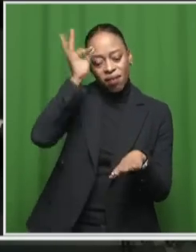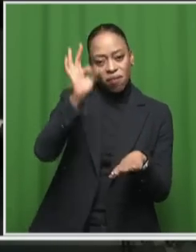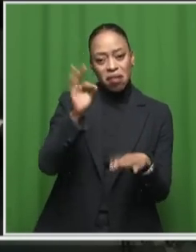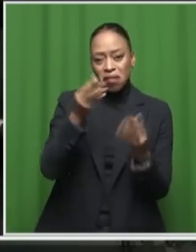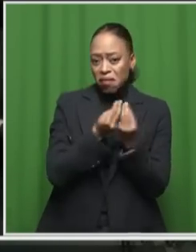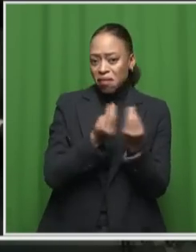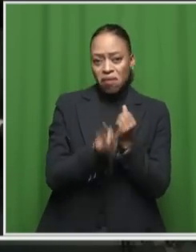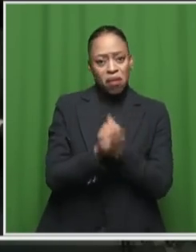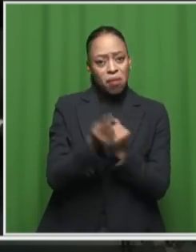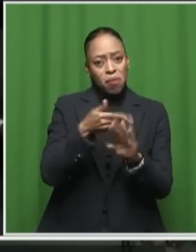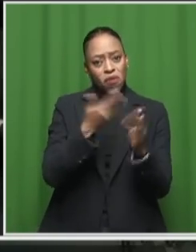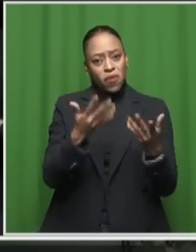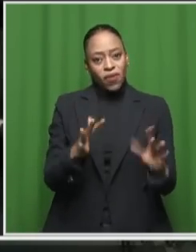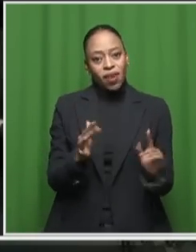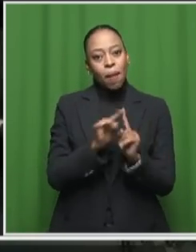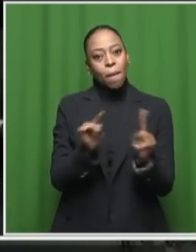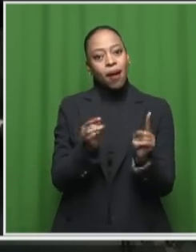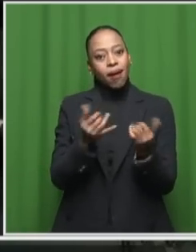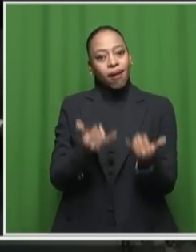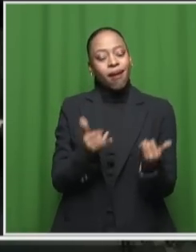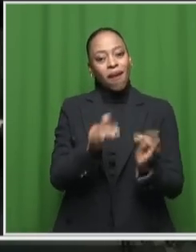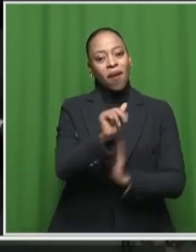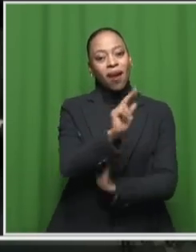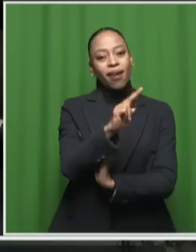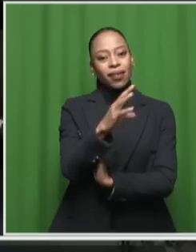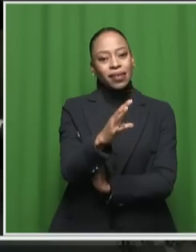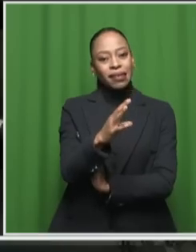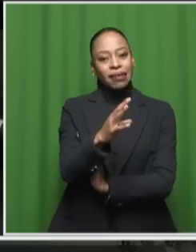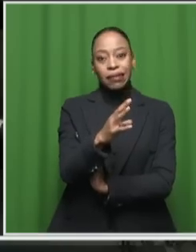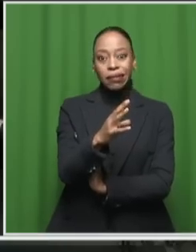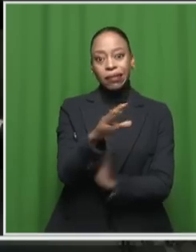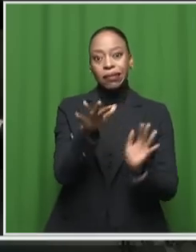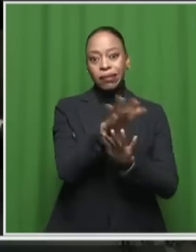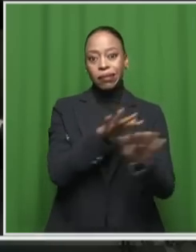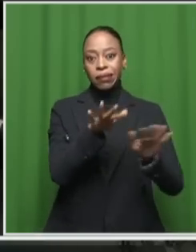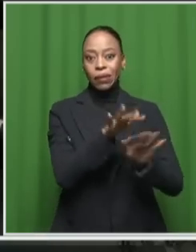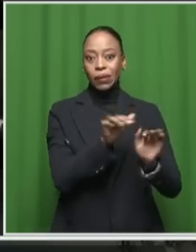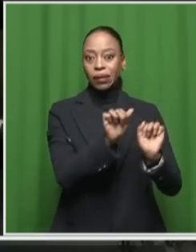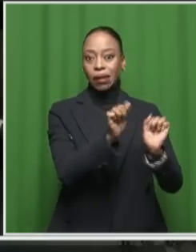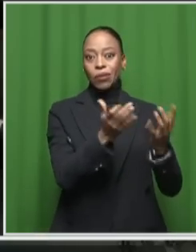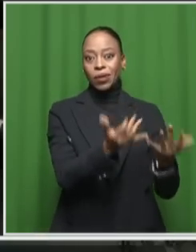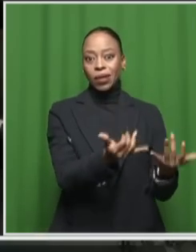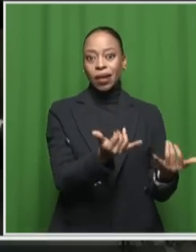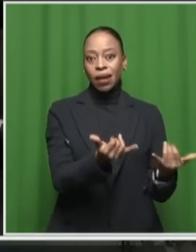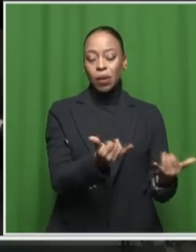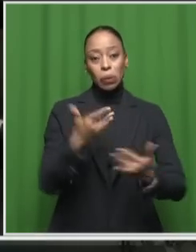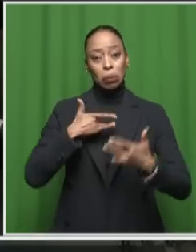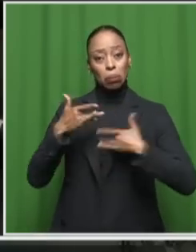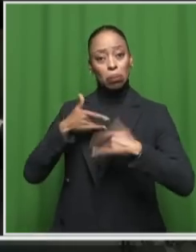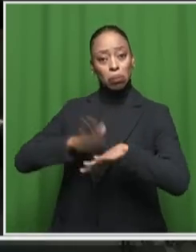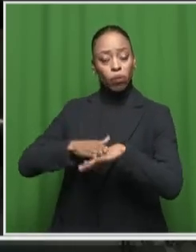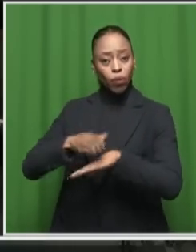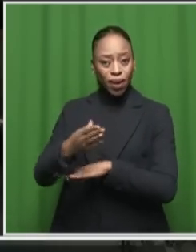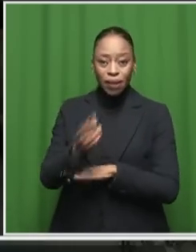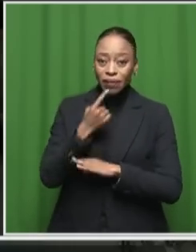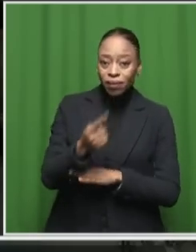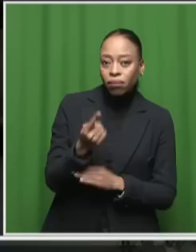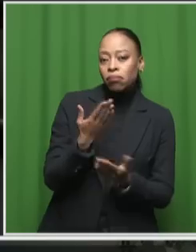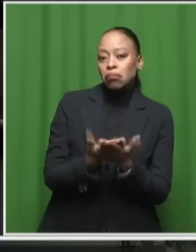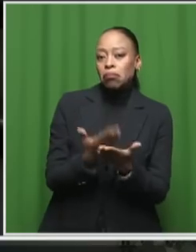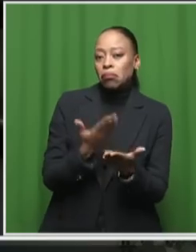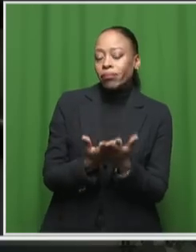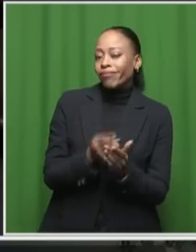have happened before, but for the ANC, where they find themselves right now, are you concerned that this could